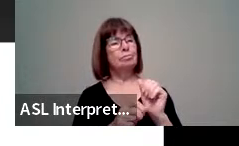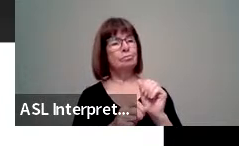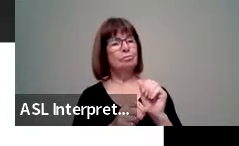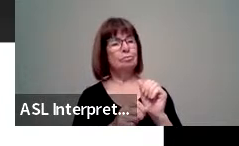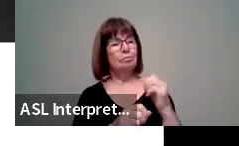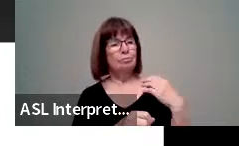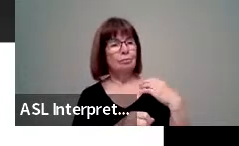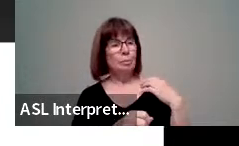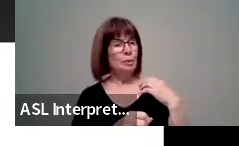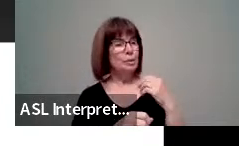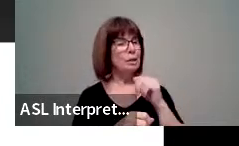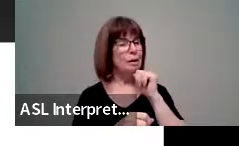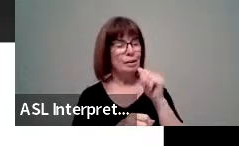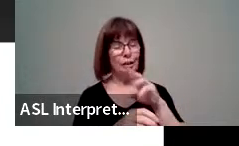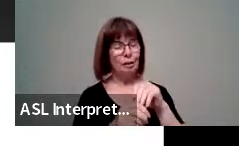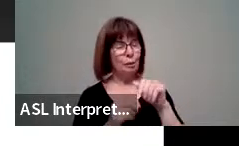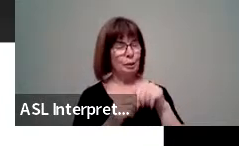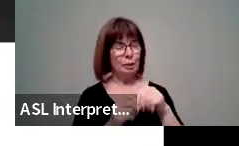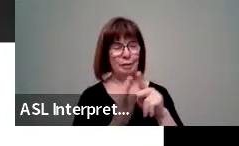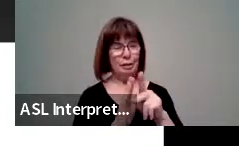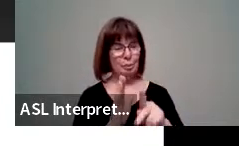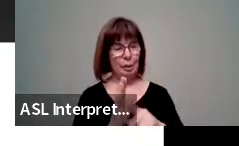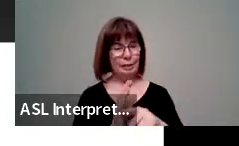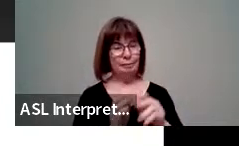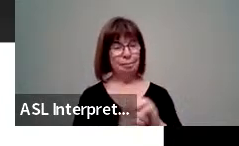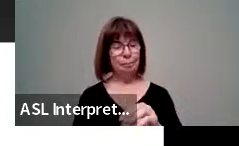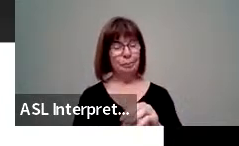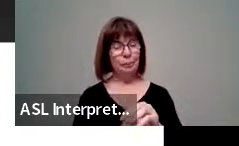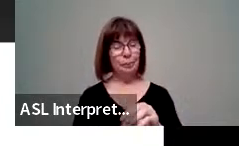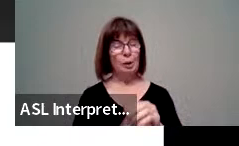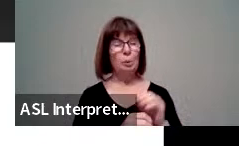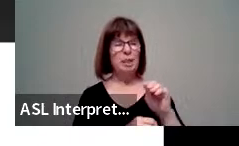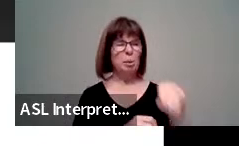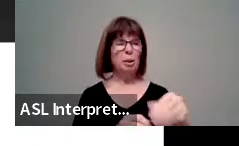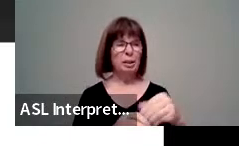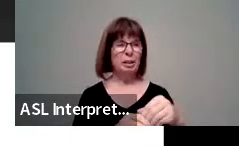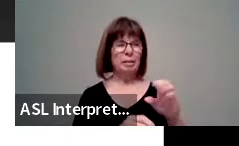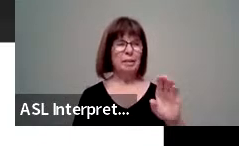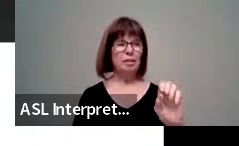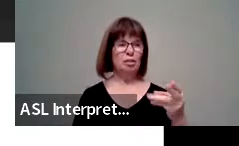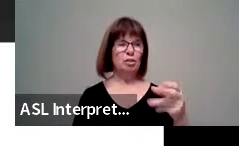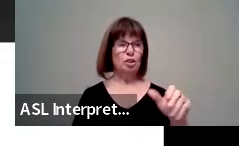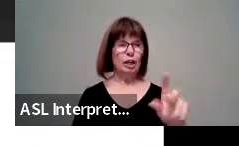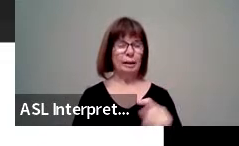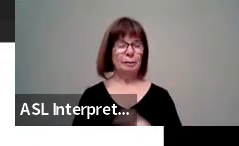put it in the chat as well to the FAQs on this. Next slide, please.